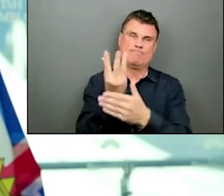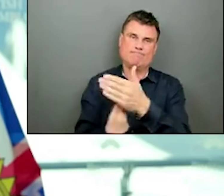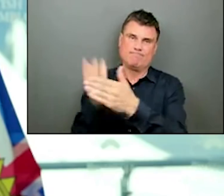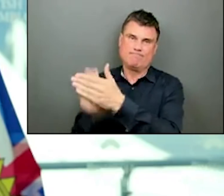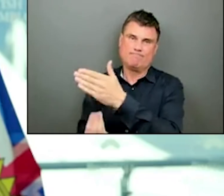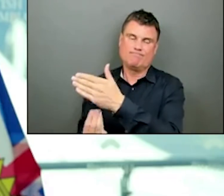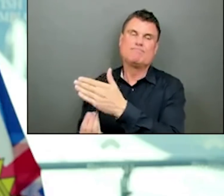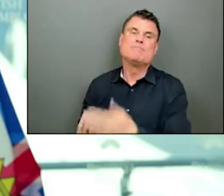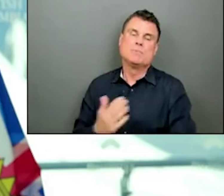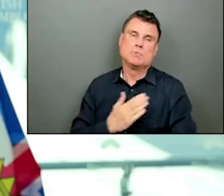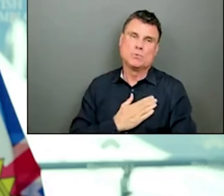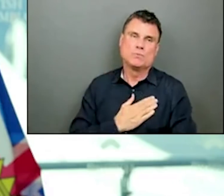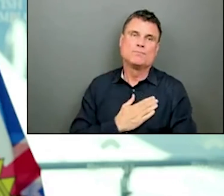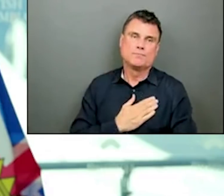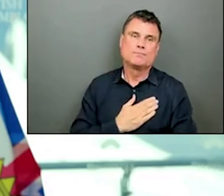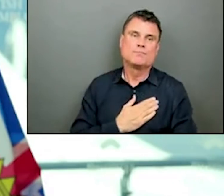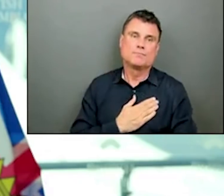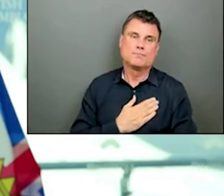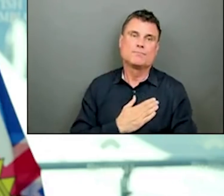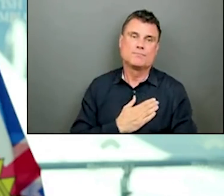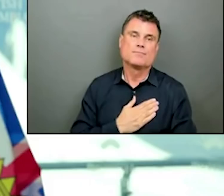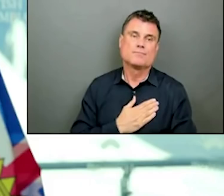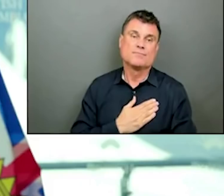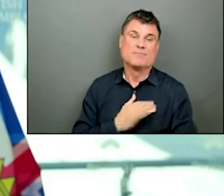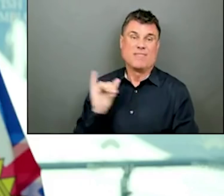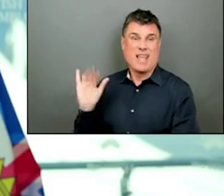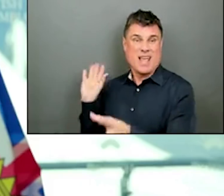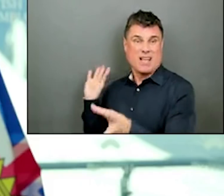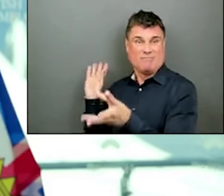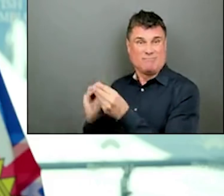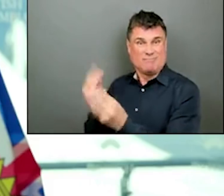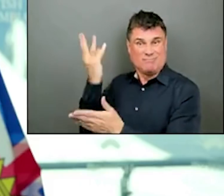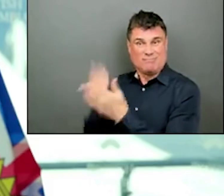COVID-19 in British Columbia, bringing that total to